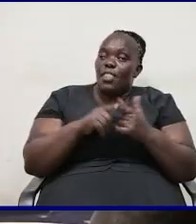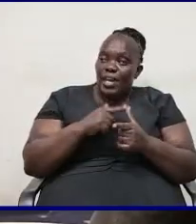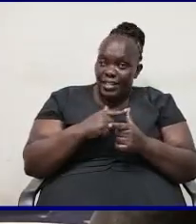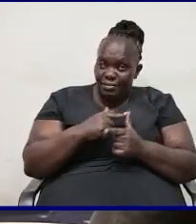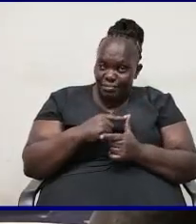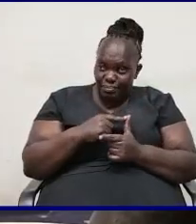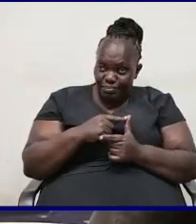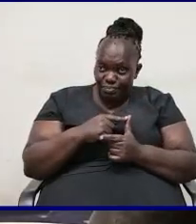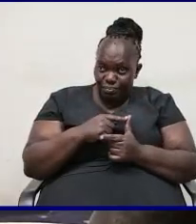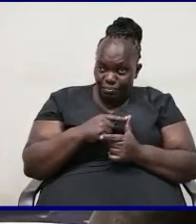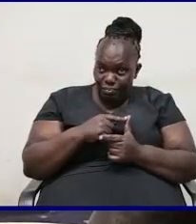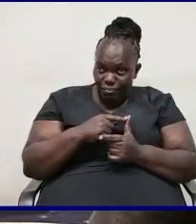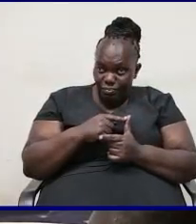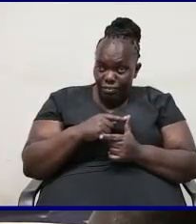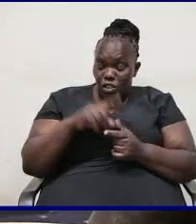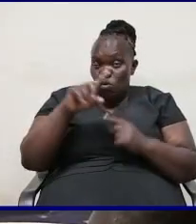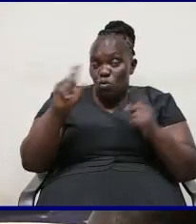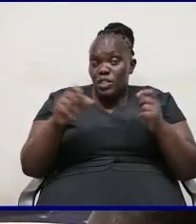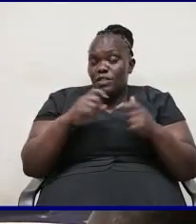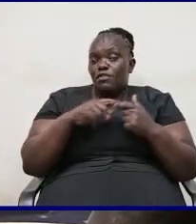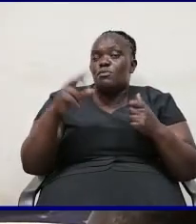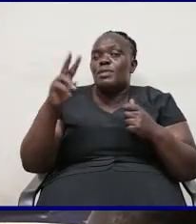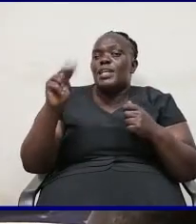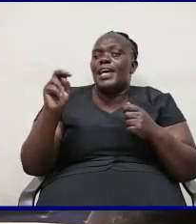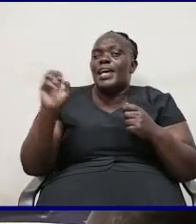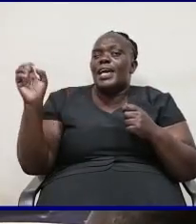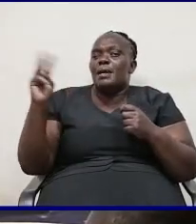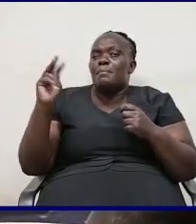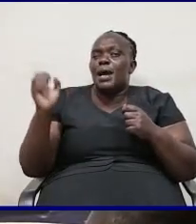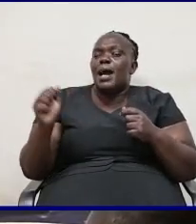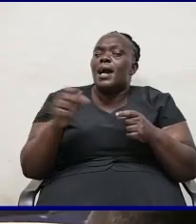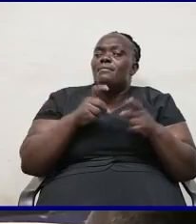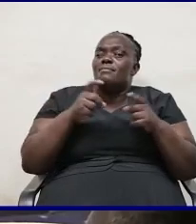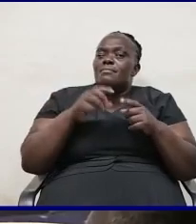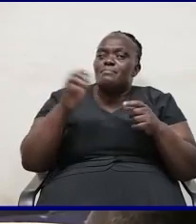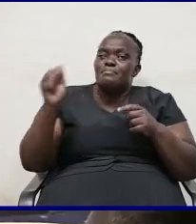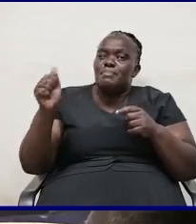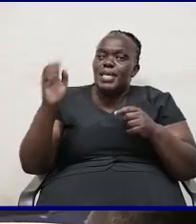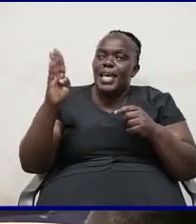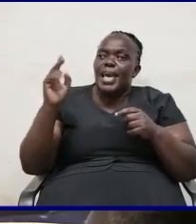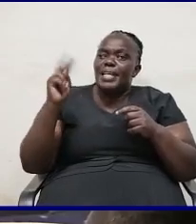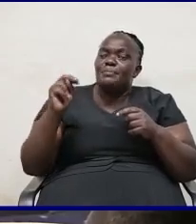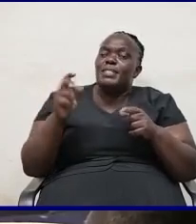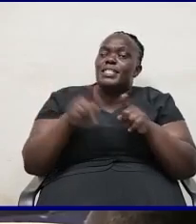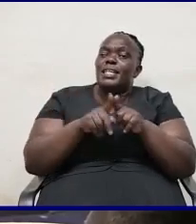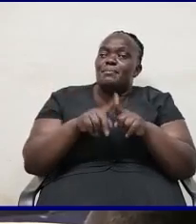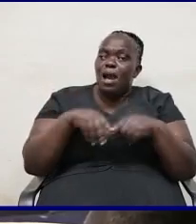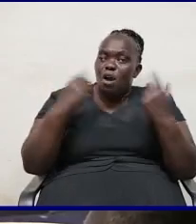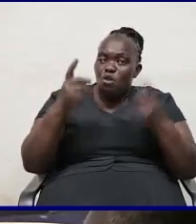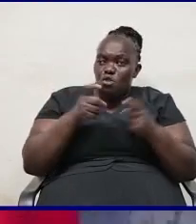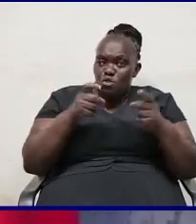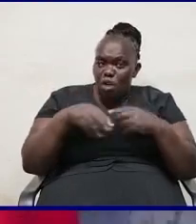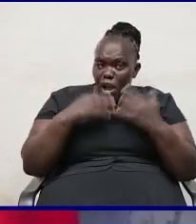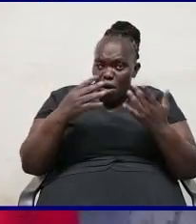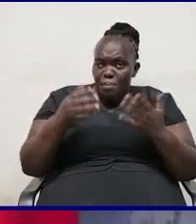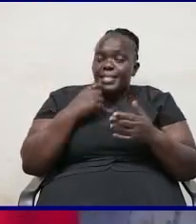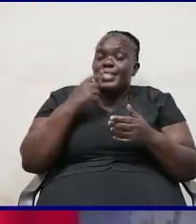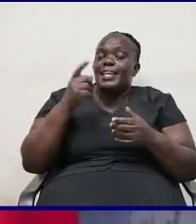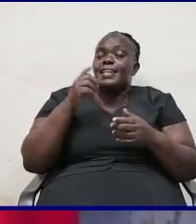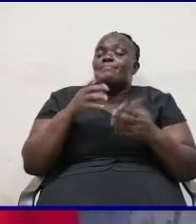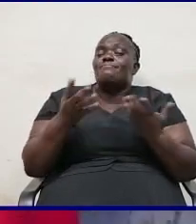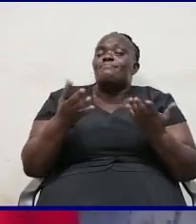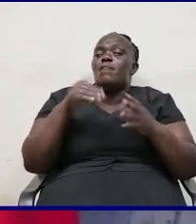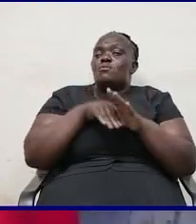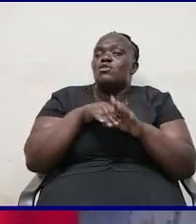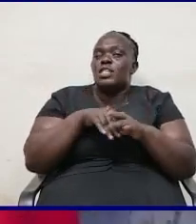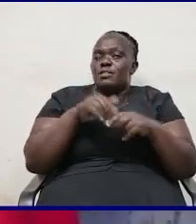then a question from Nehema on regulating Airbnb, on how, and you have asked how are we regulating. I did say that